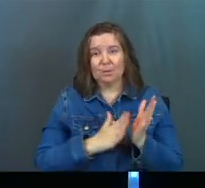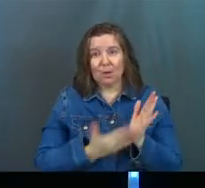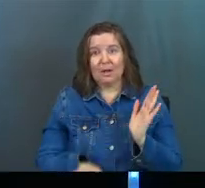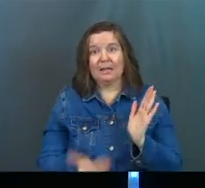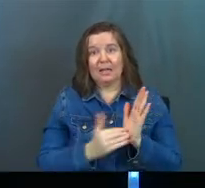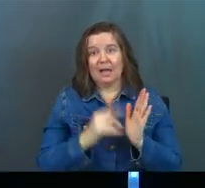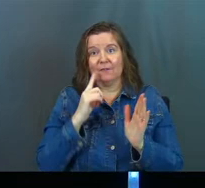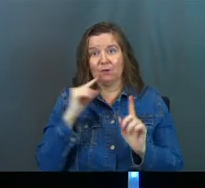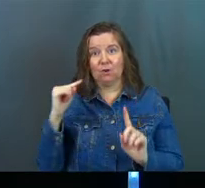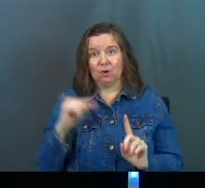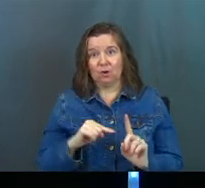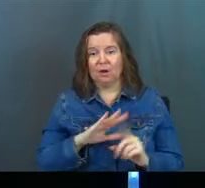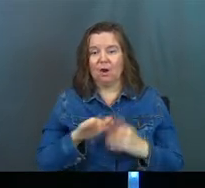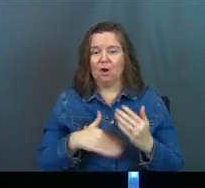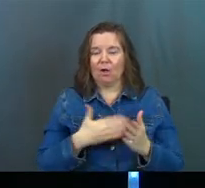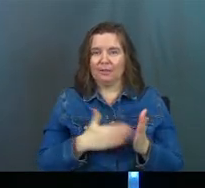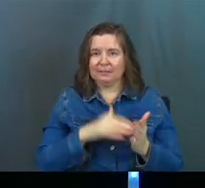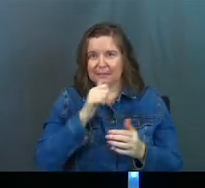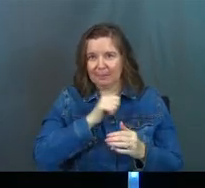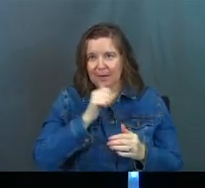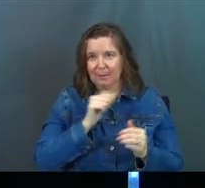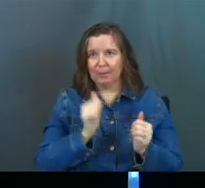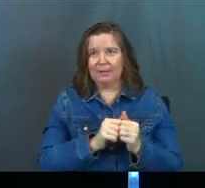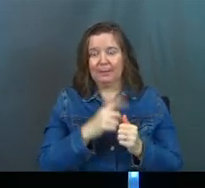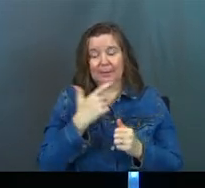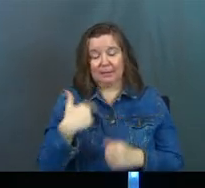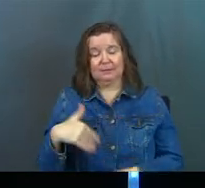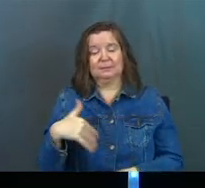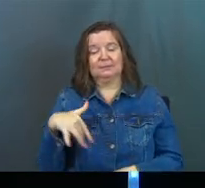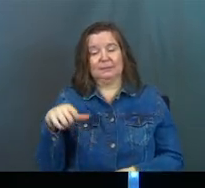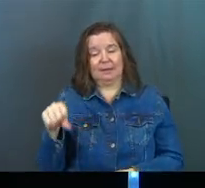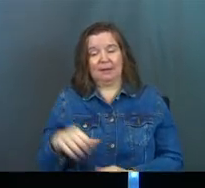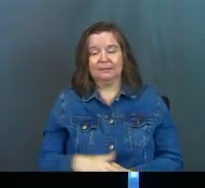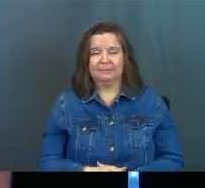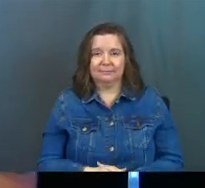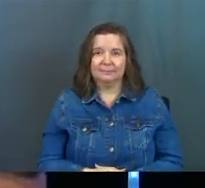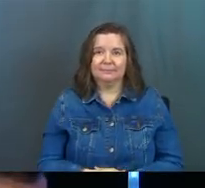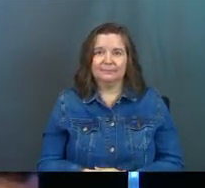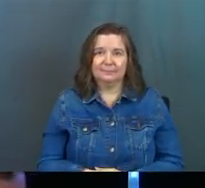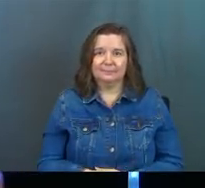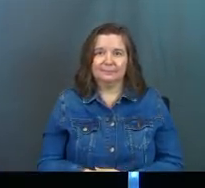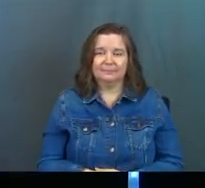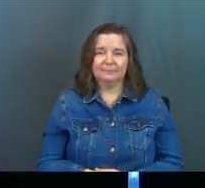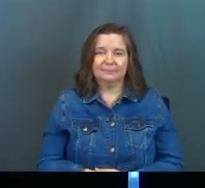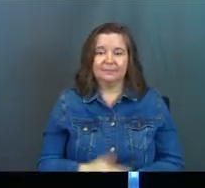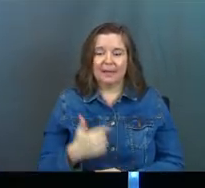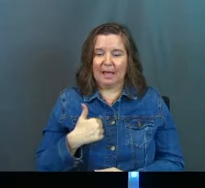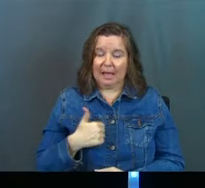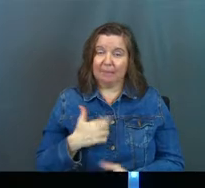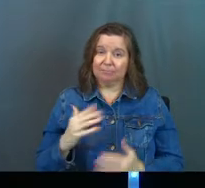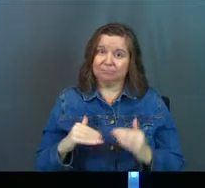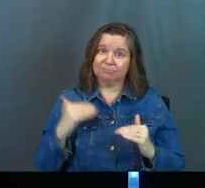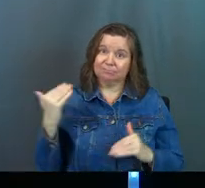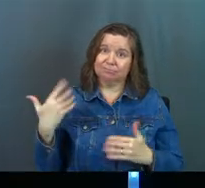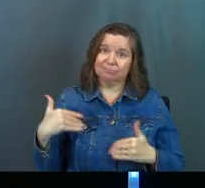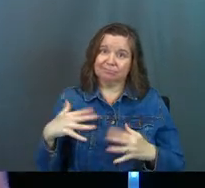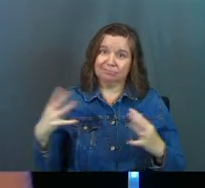applaud again for her and all that she's put up with. Because, yeah, I'm a bit